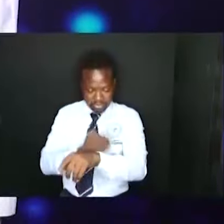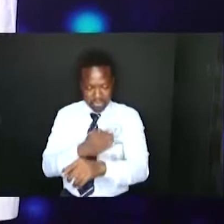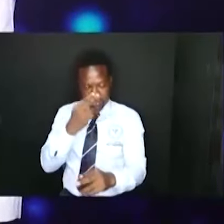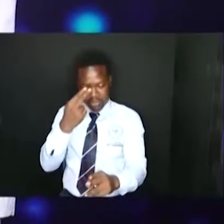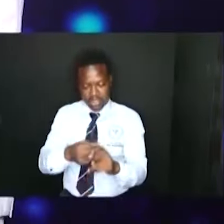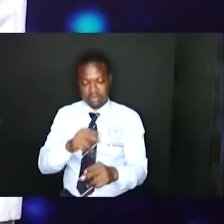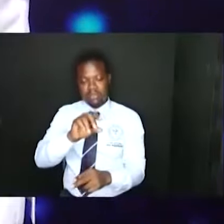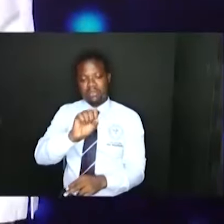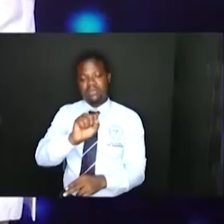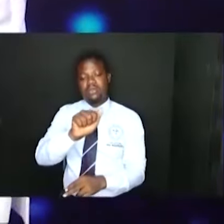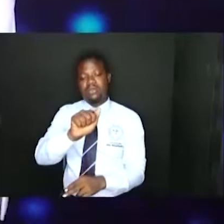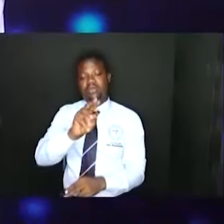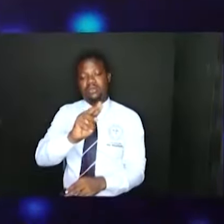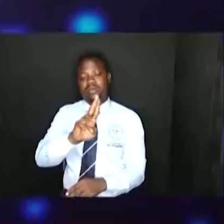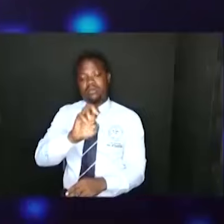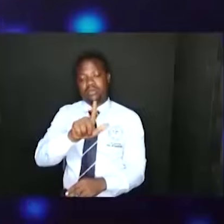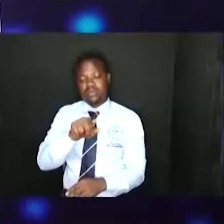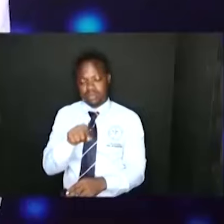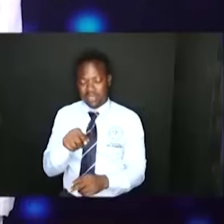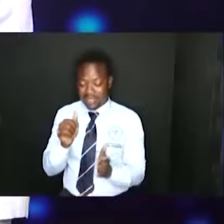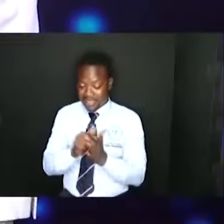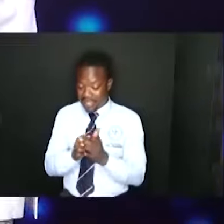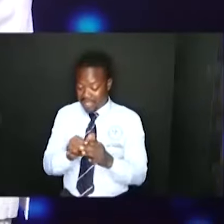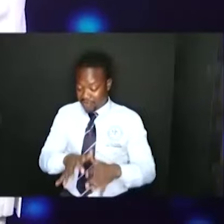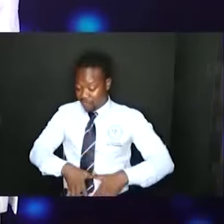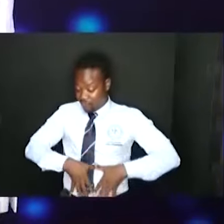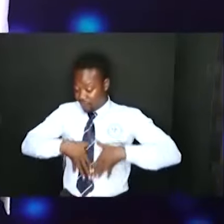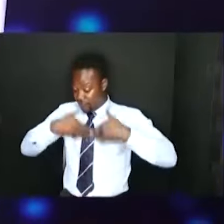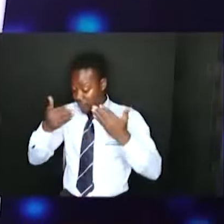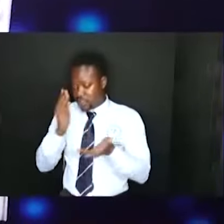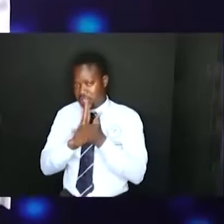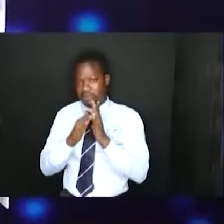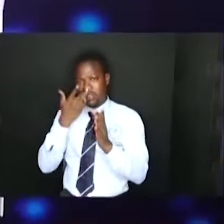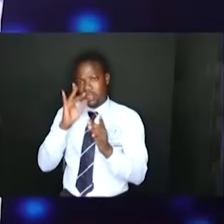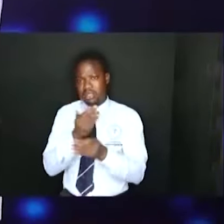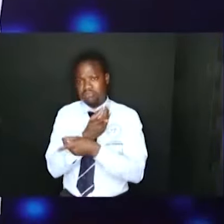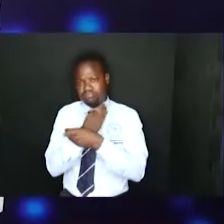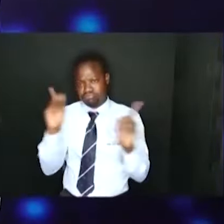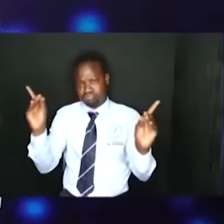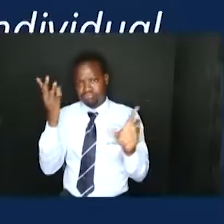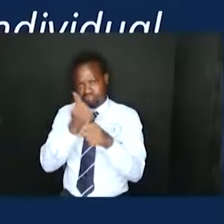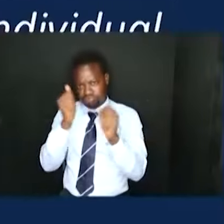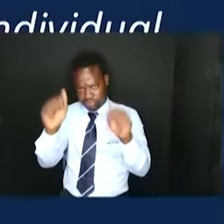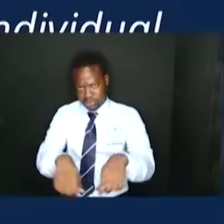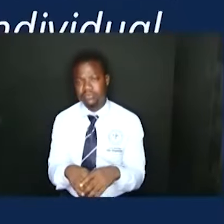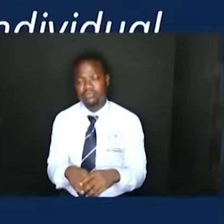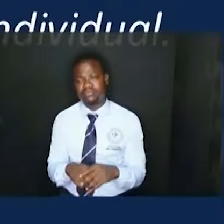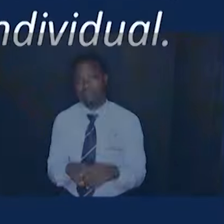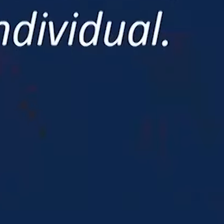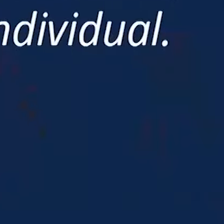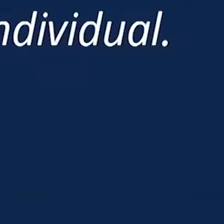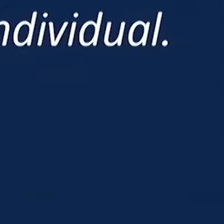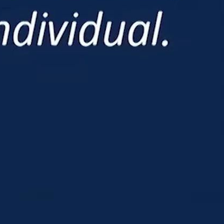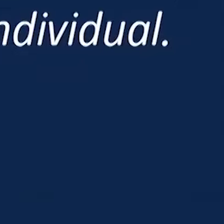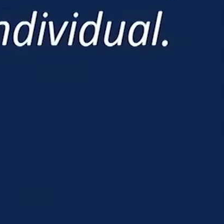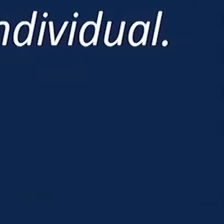the obabeni no amame. The act of confession brings deliverance. Adofunum say ye pe mu aka ya odi ewo ye mu no e de oje ba. It